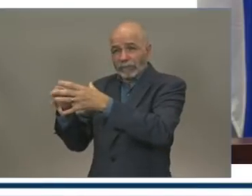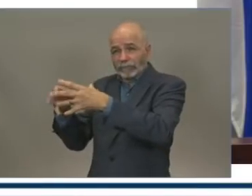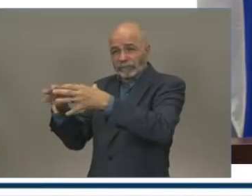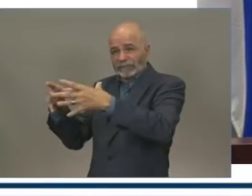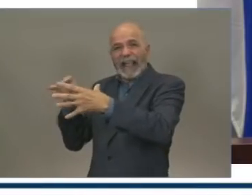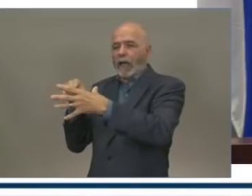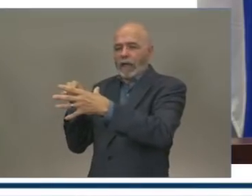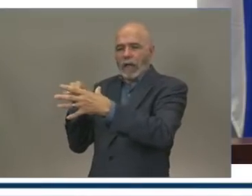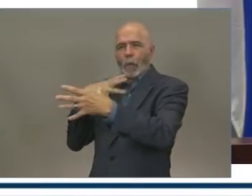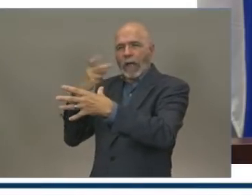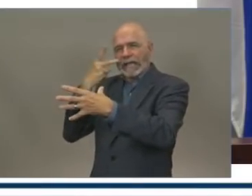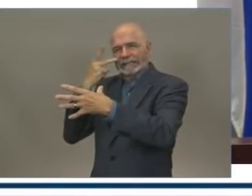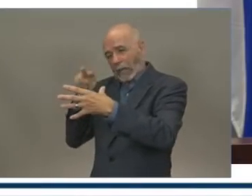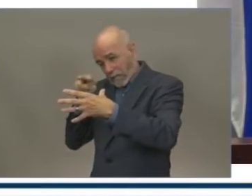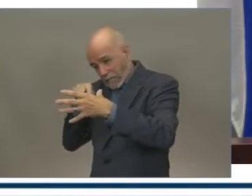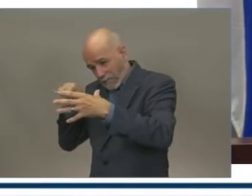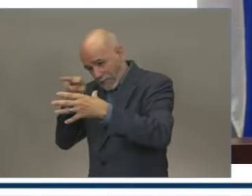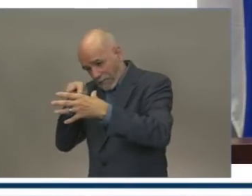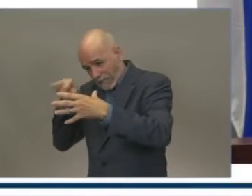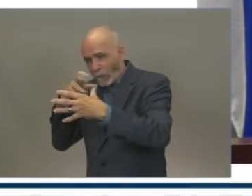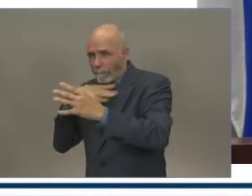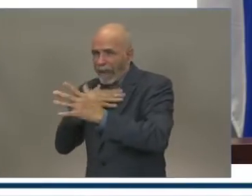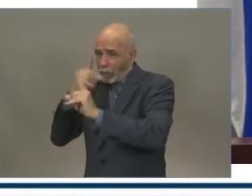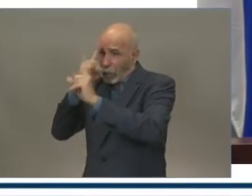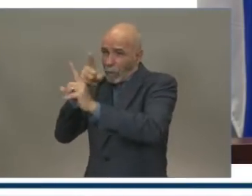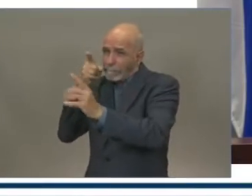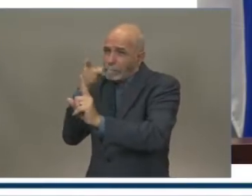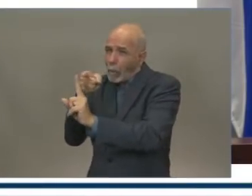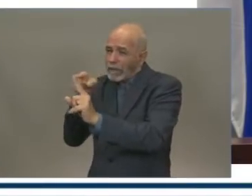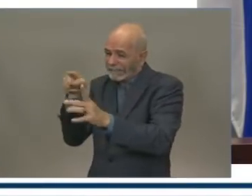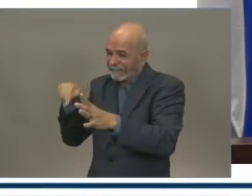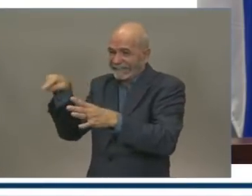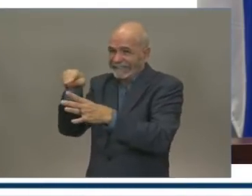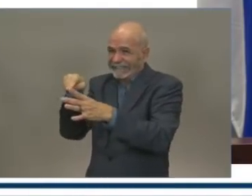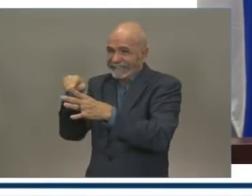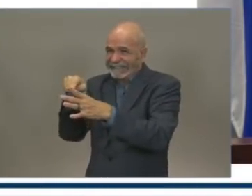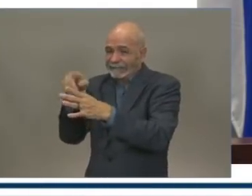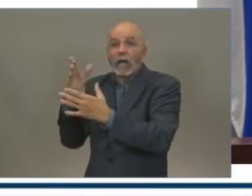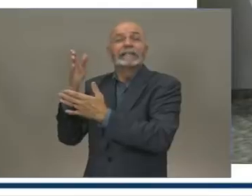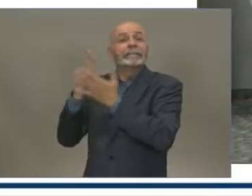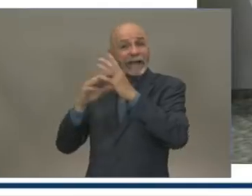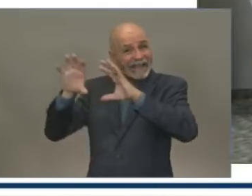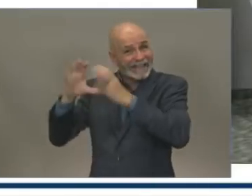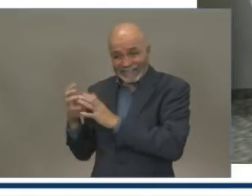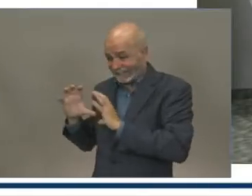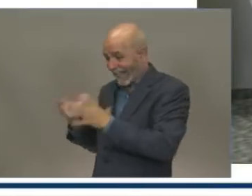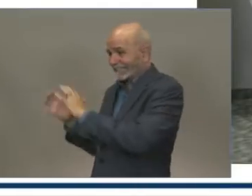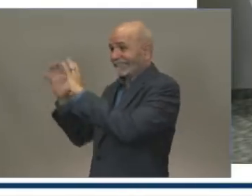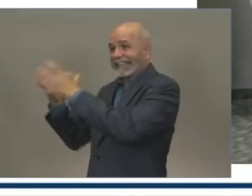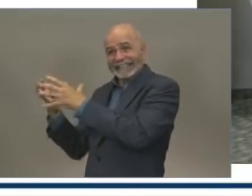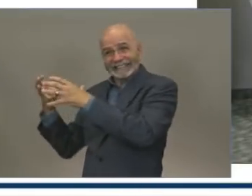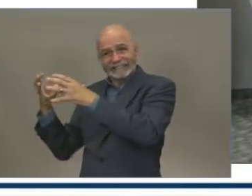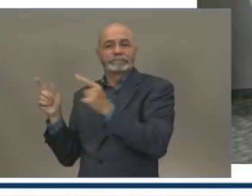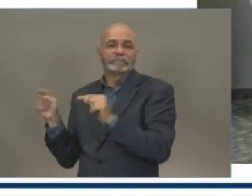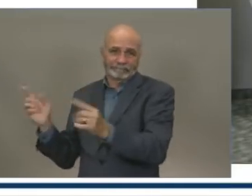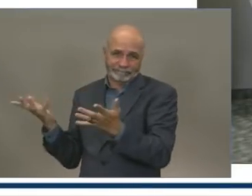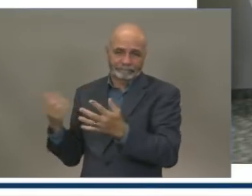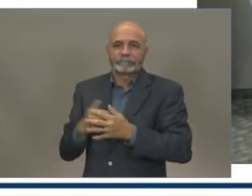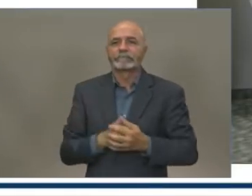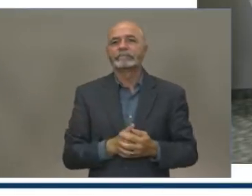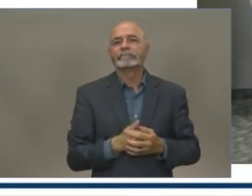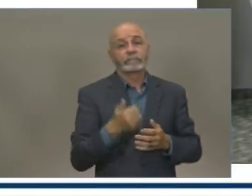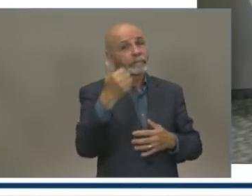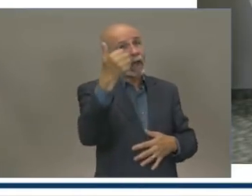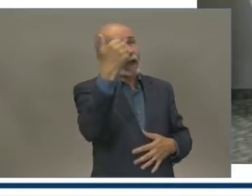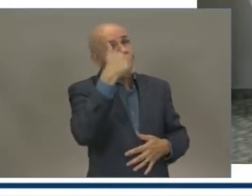So rather than a classroom by classroom, we're starting to have multiple classrooms impacted. Have any children been hospitalized? No.